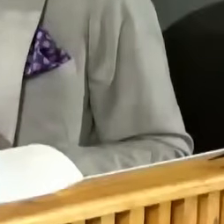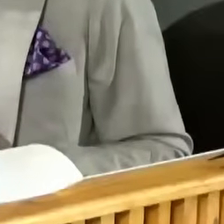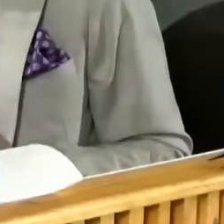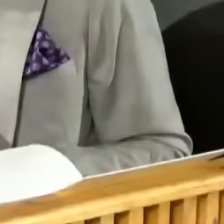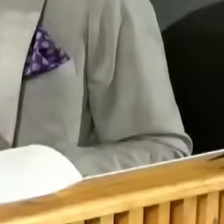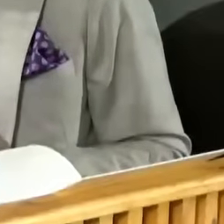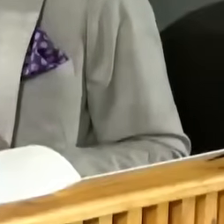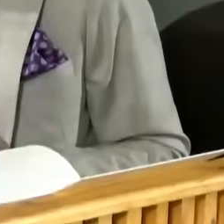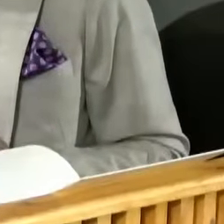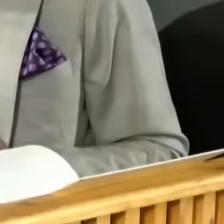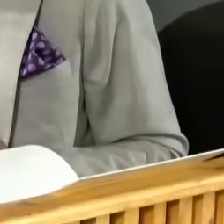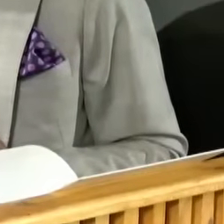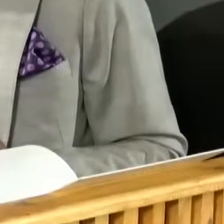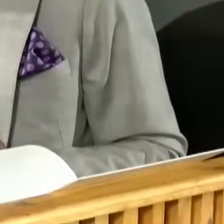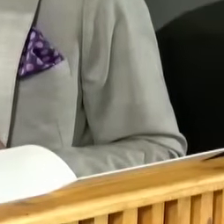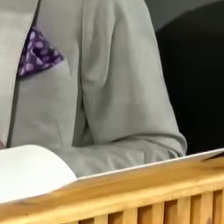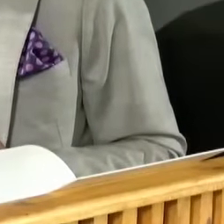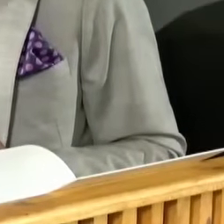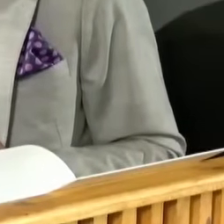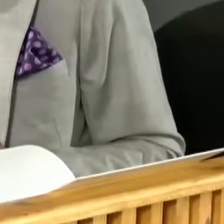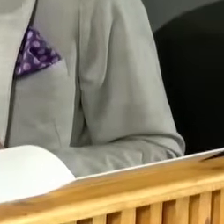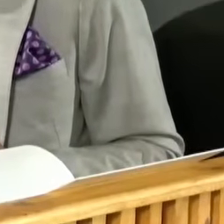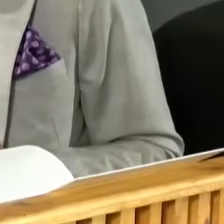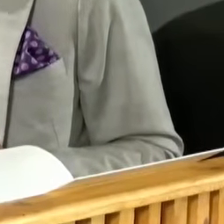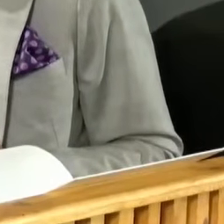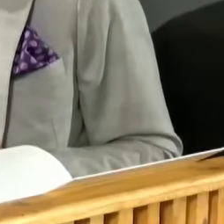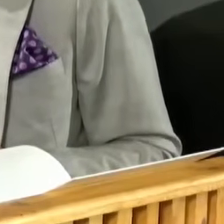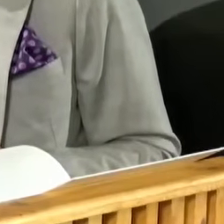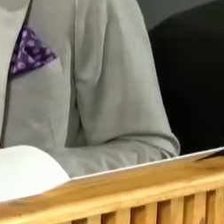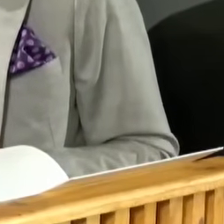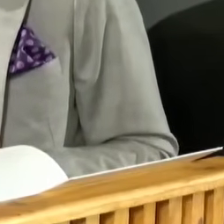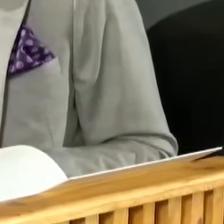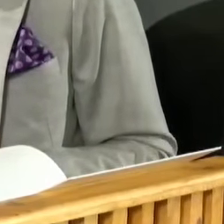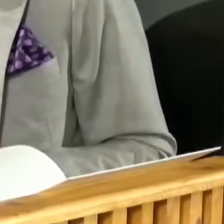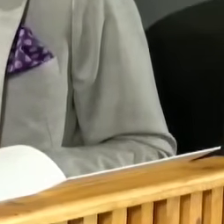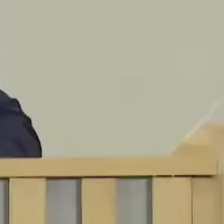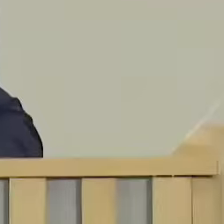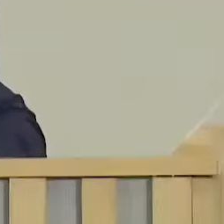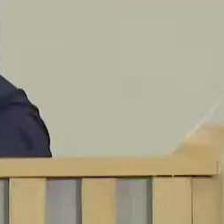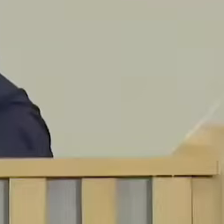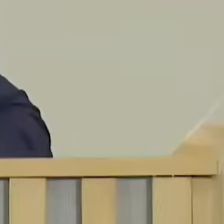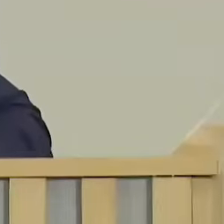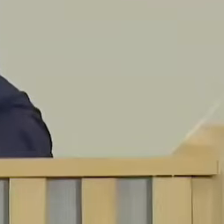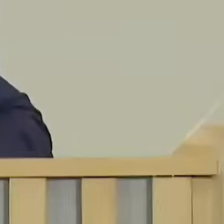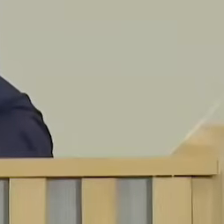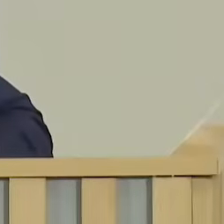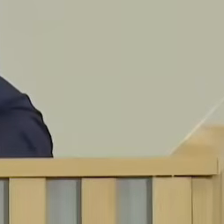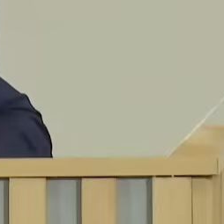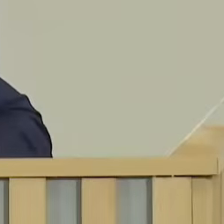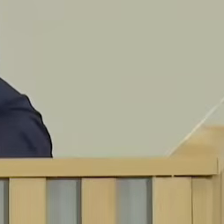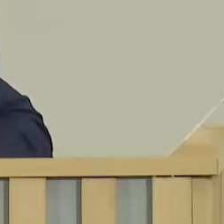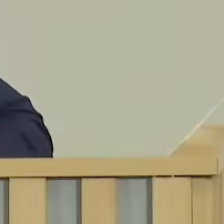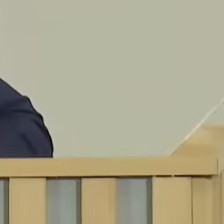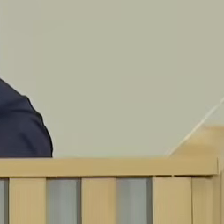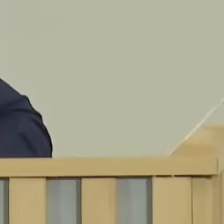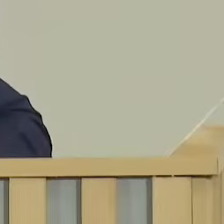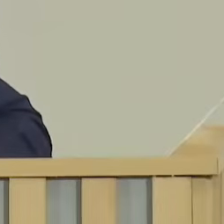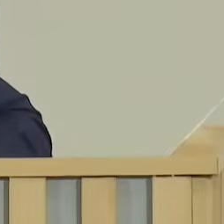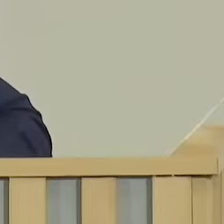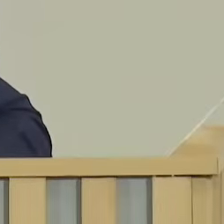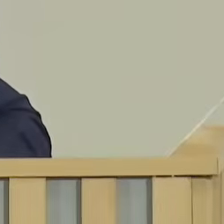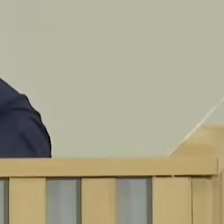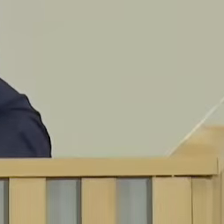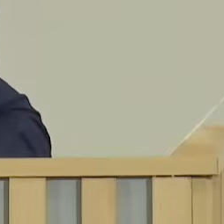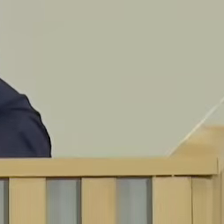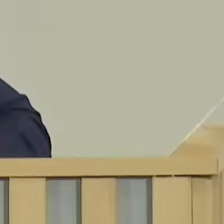do reports in terms of reporting to the Minister of Police and the President. I account to